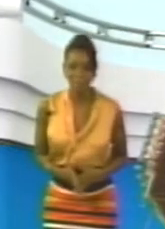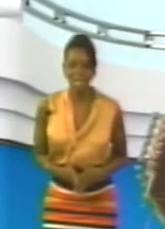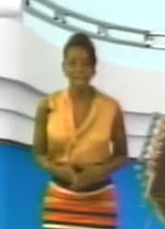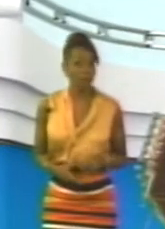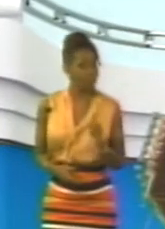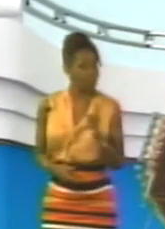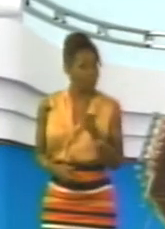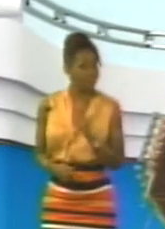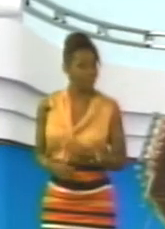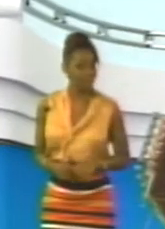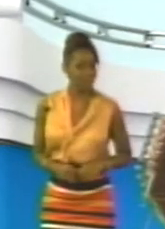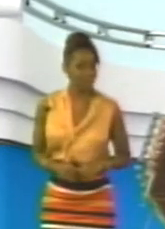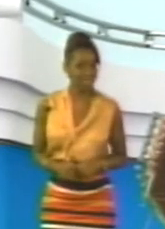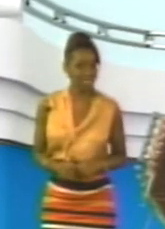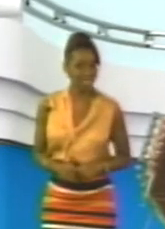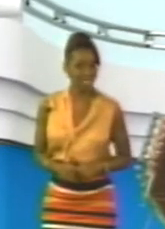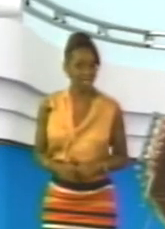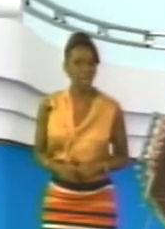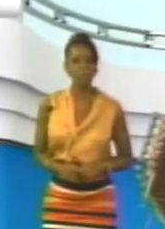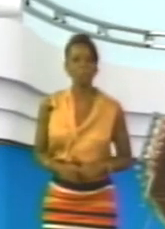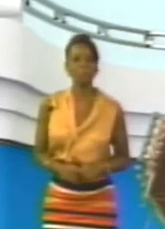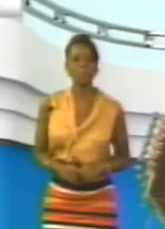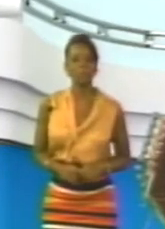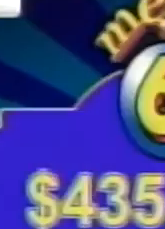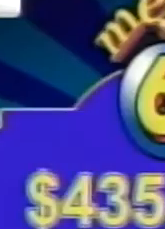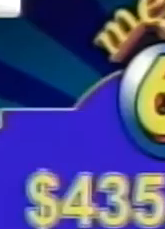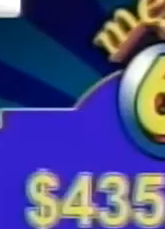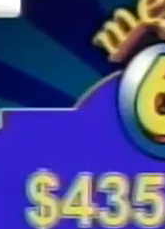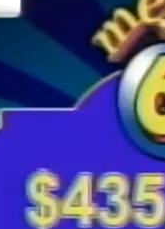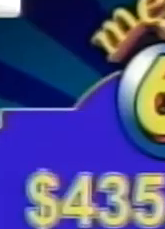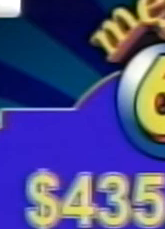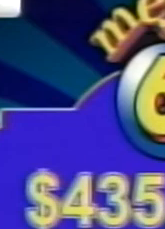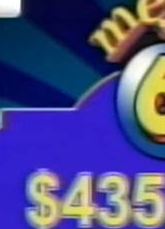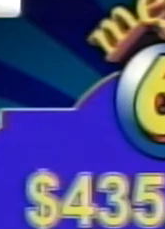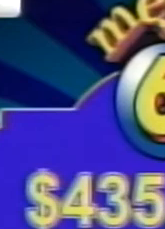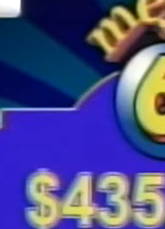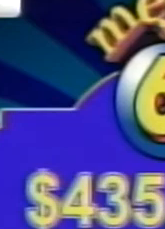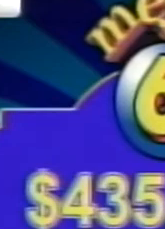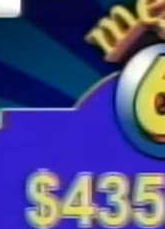year. Now, if your lucky numbers are drawn tonight, you could be the winner of